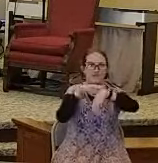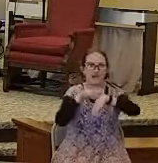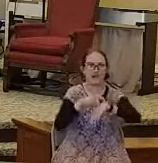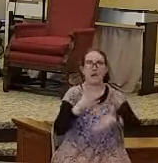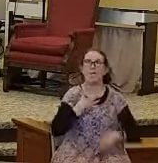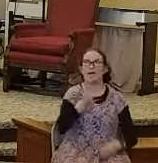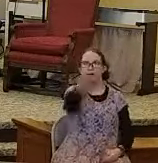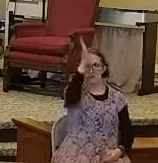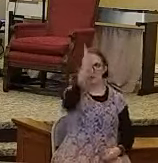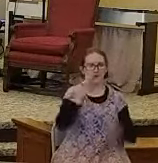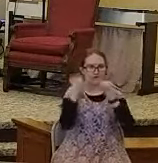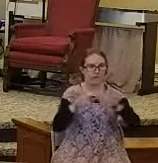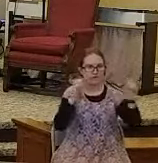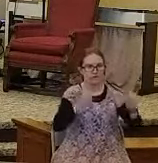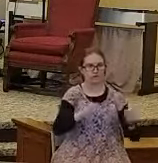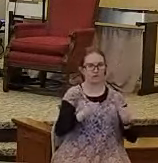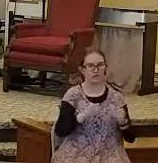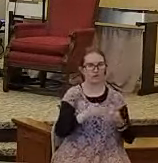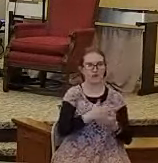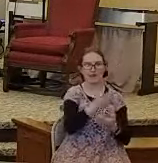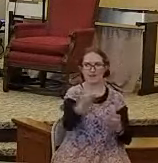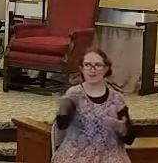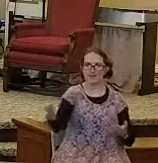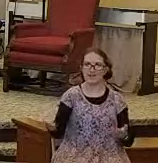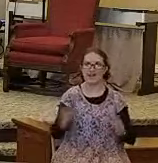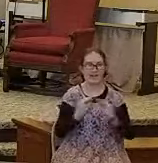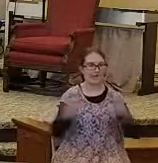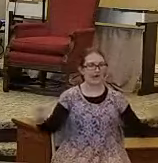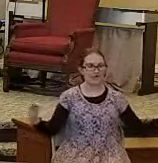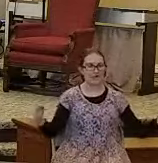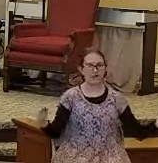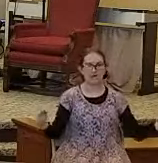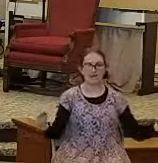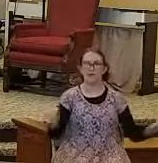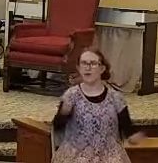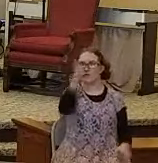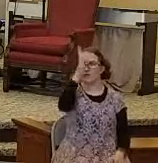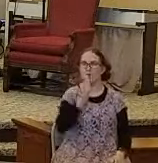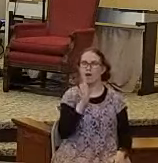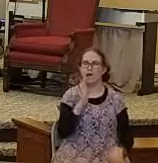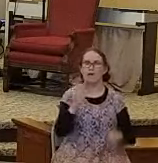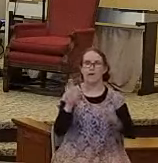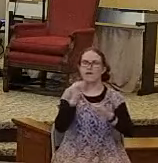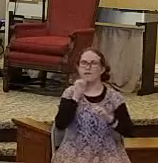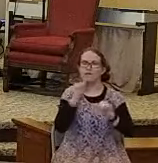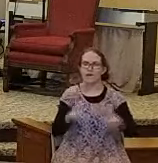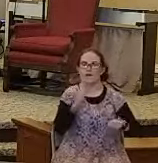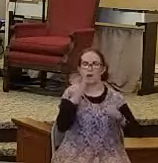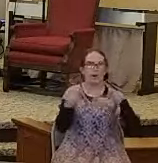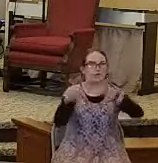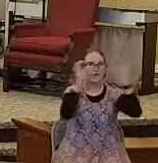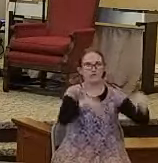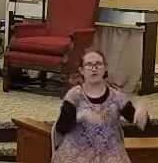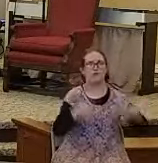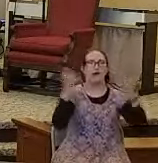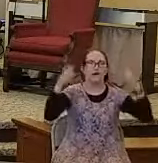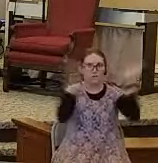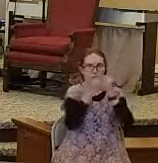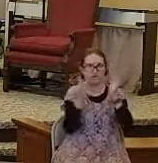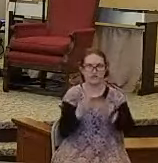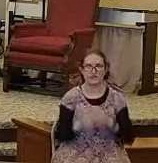but my God can do anything. Amen. There's nothing impossible for my God. Hallelujah, Jesus. Hallelujah,